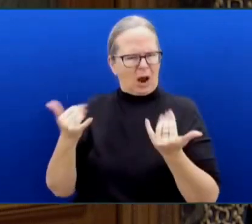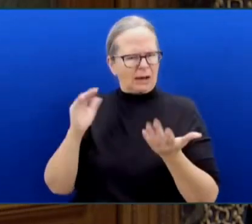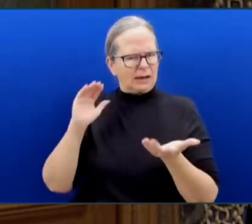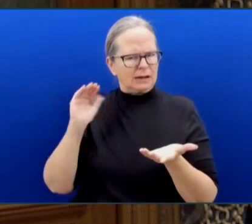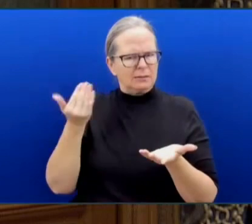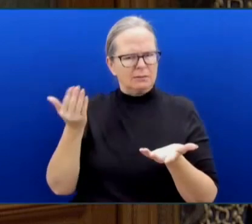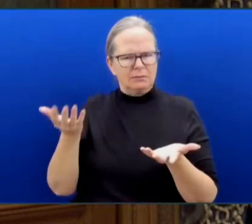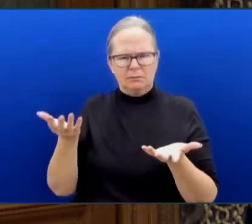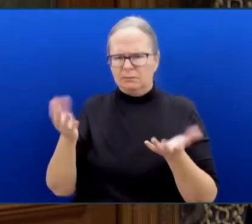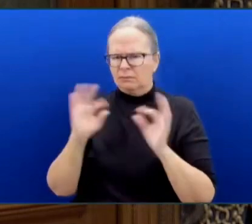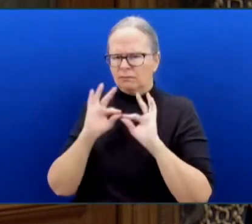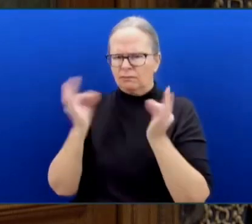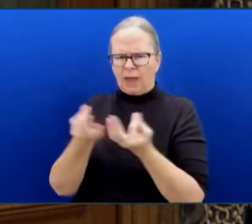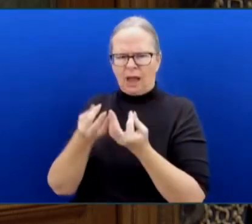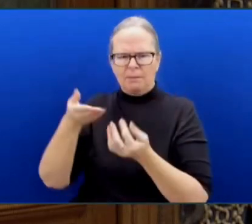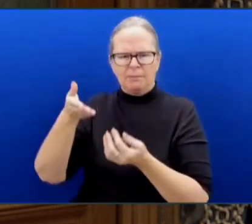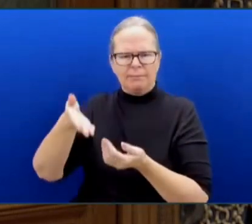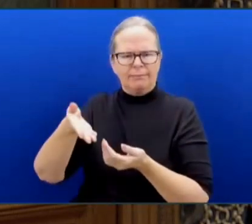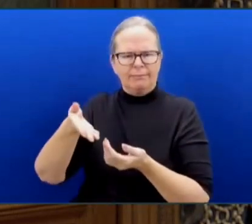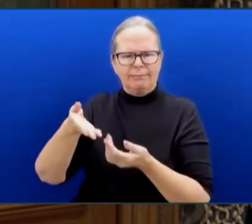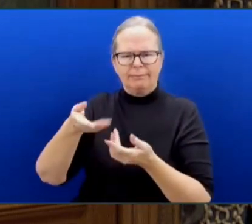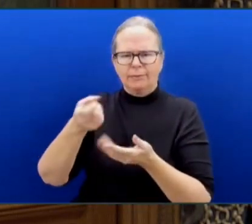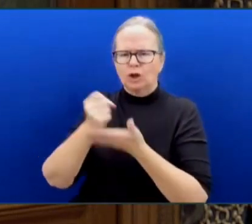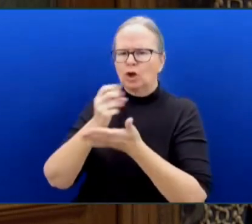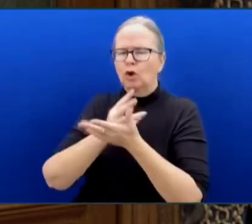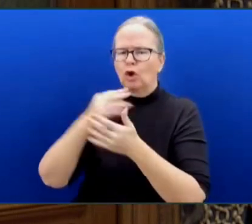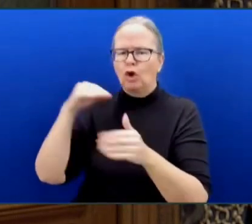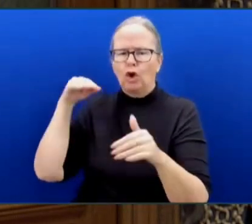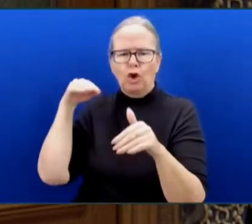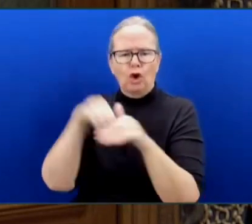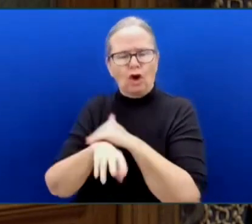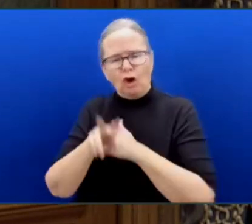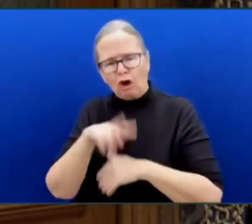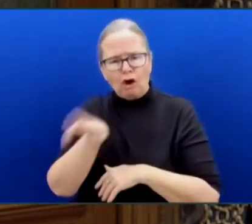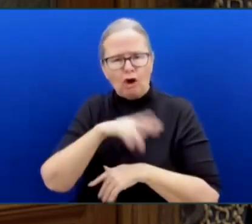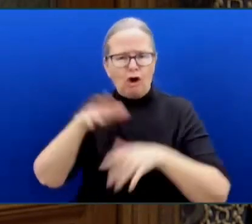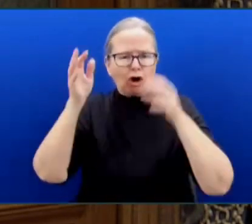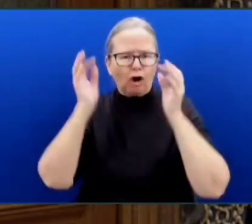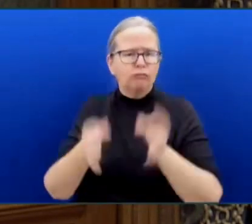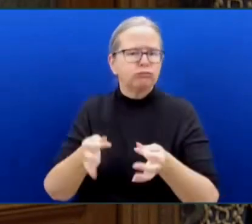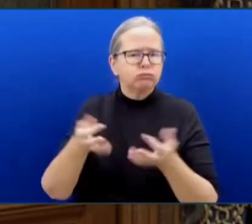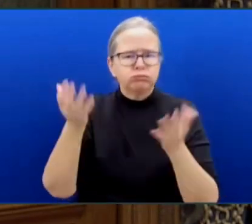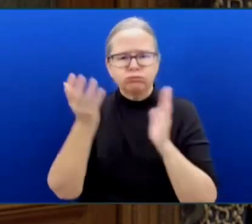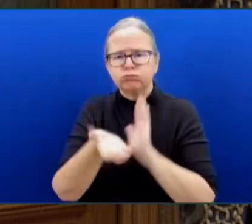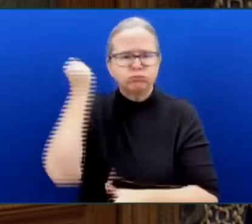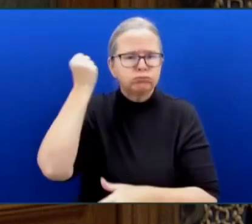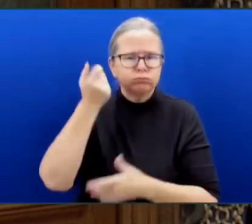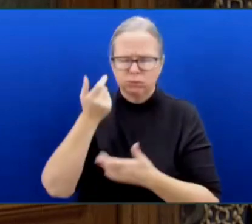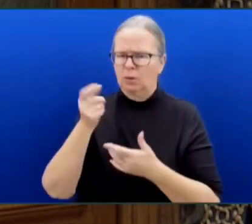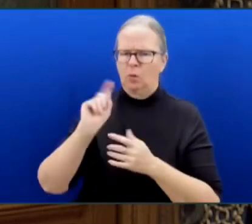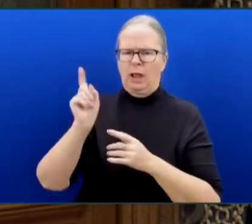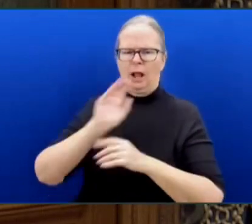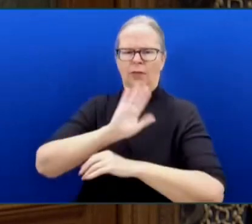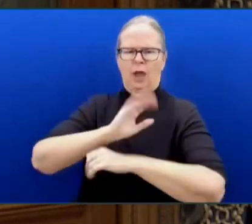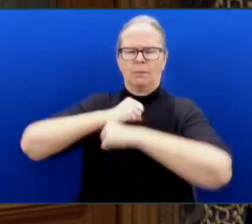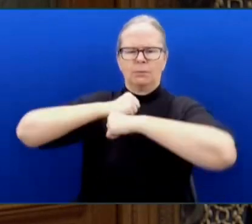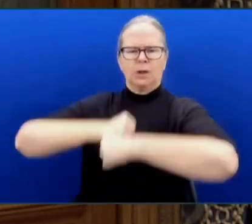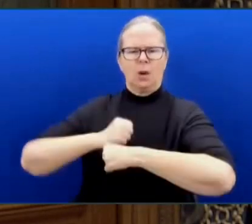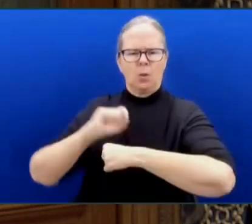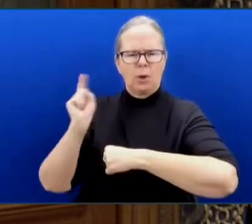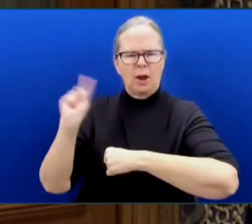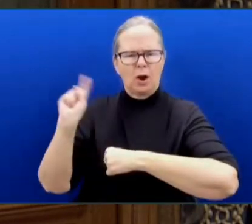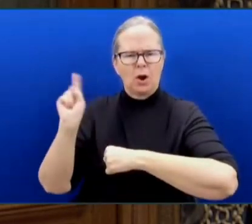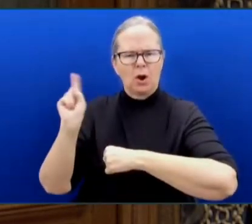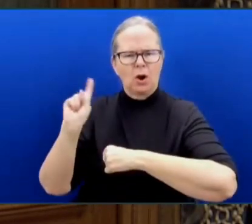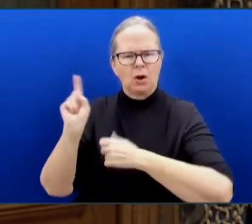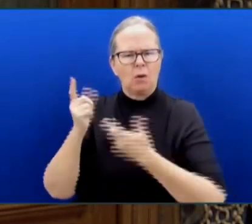make a basic level of protection. What other industry in this province where